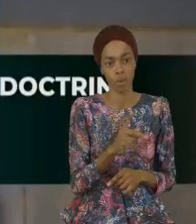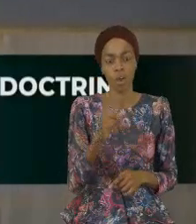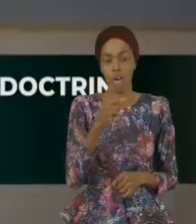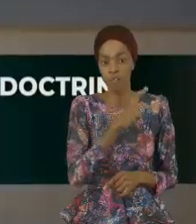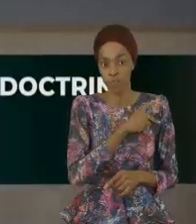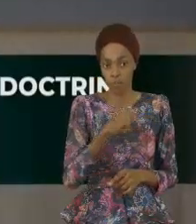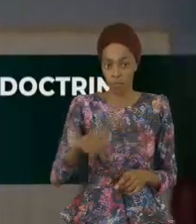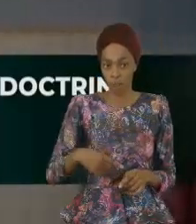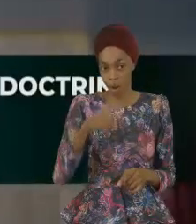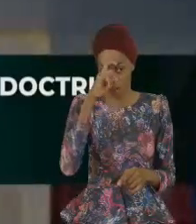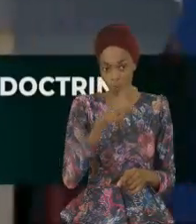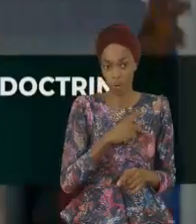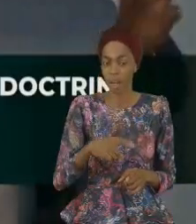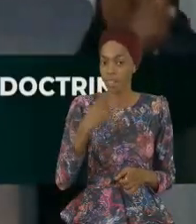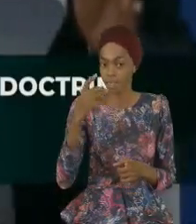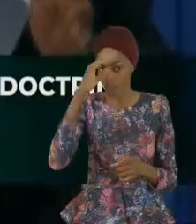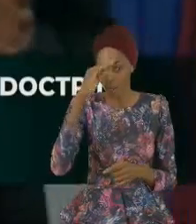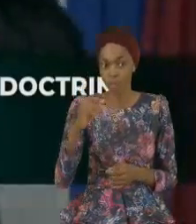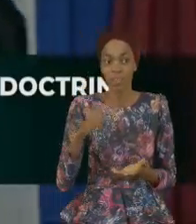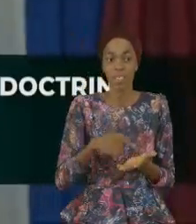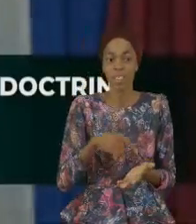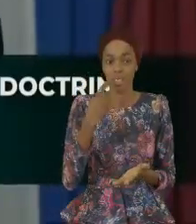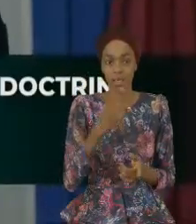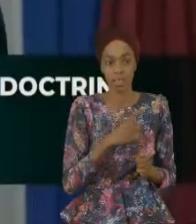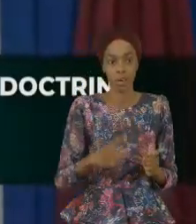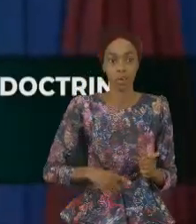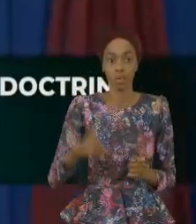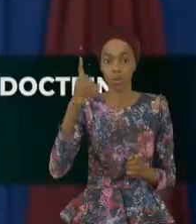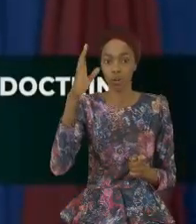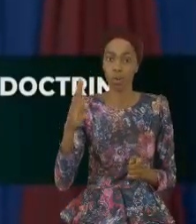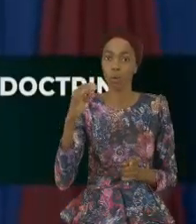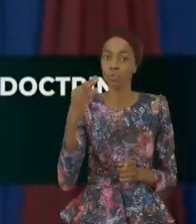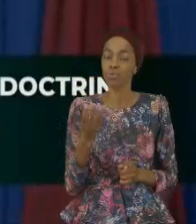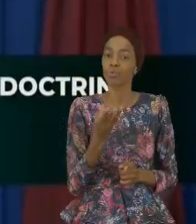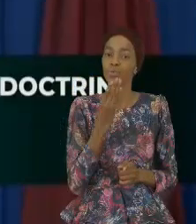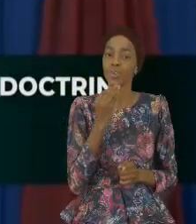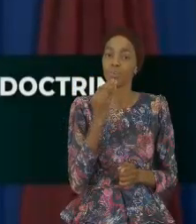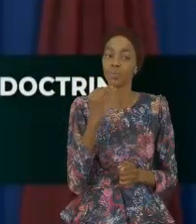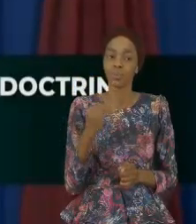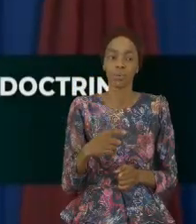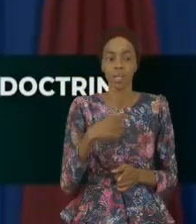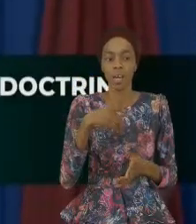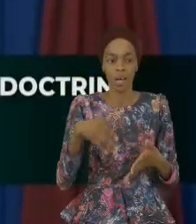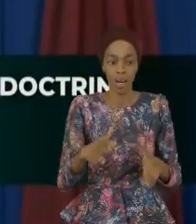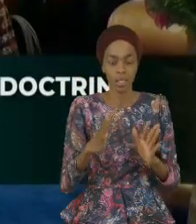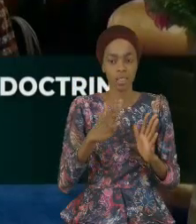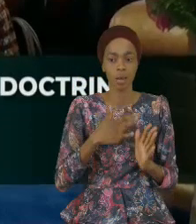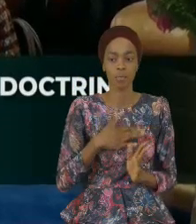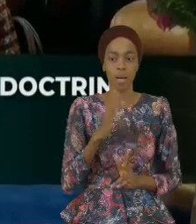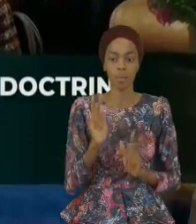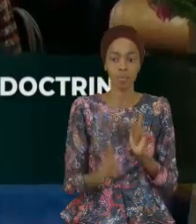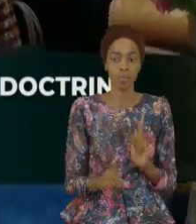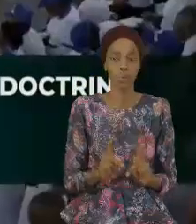tell him, thus says the Lord, the God of the Hebrews, tell me, let